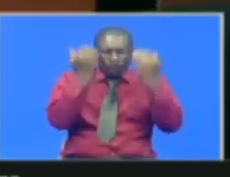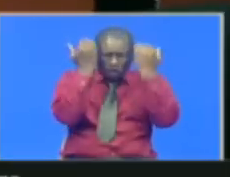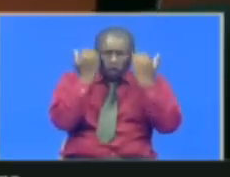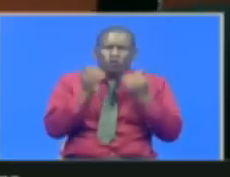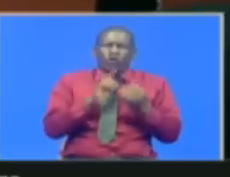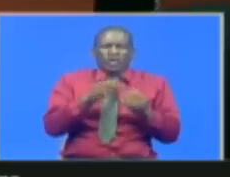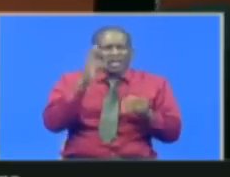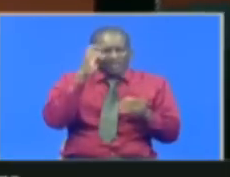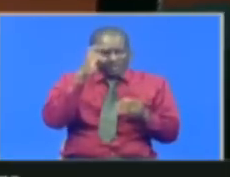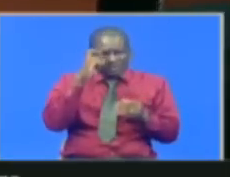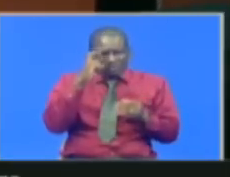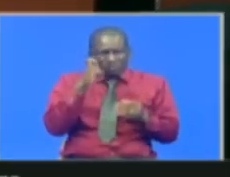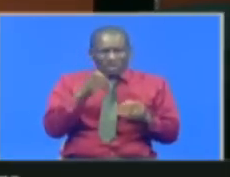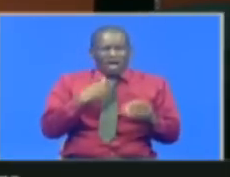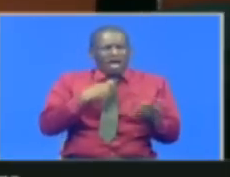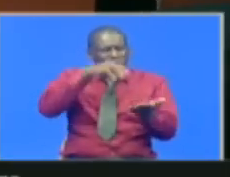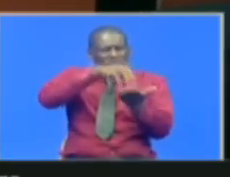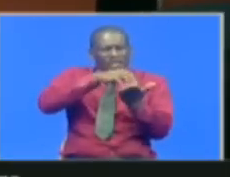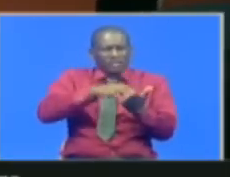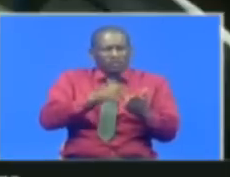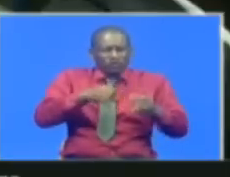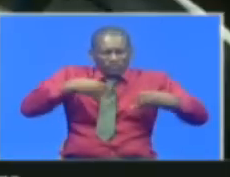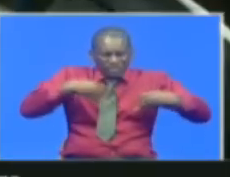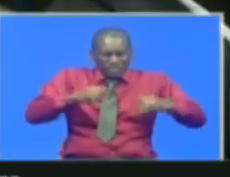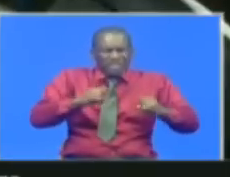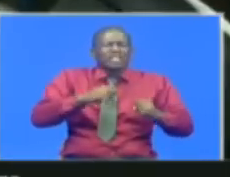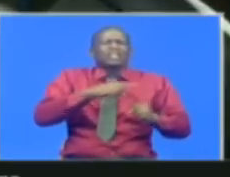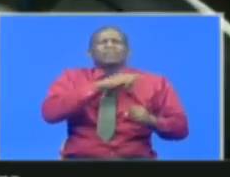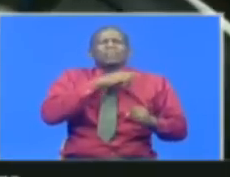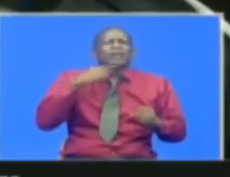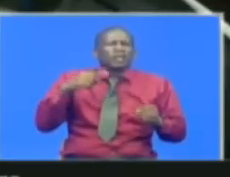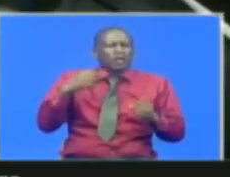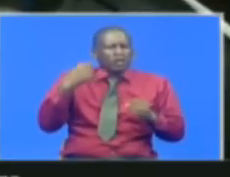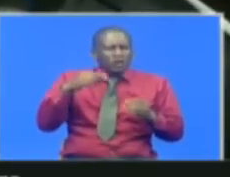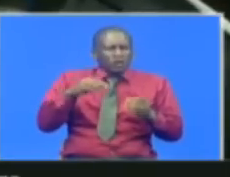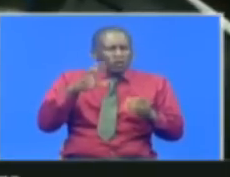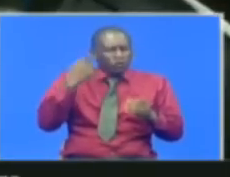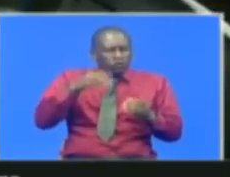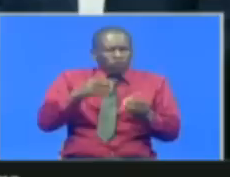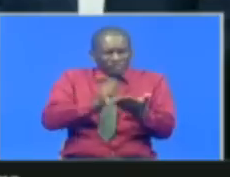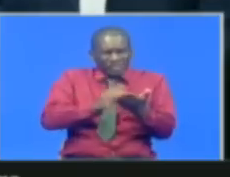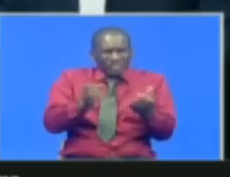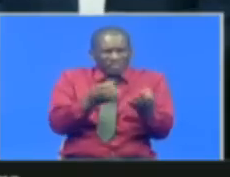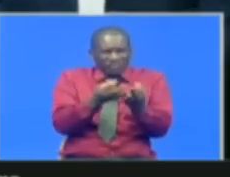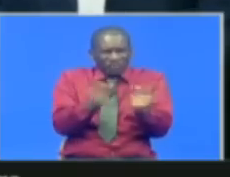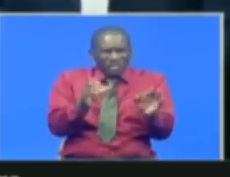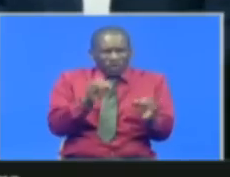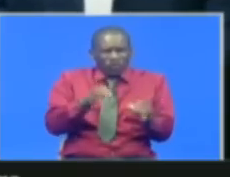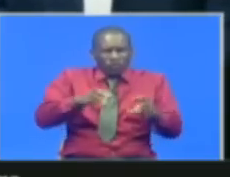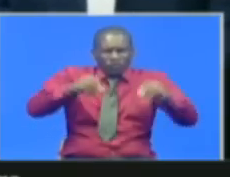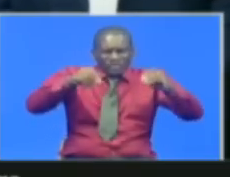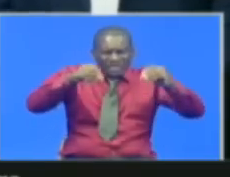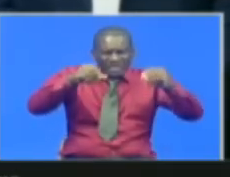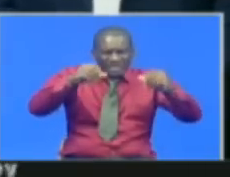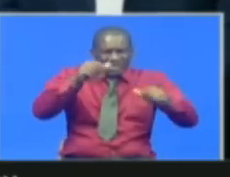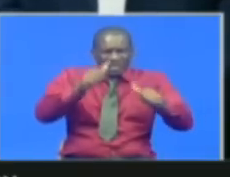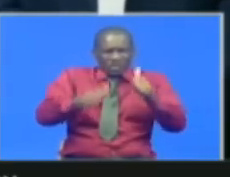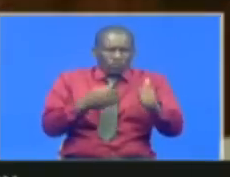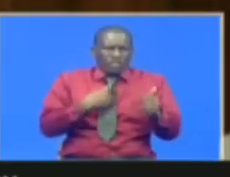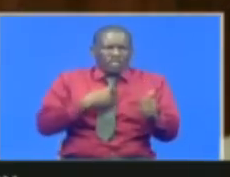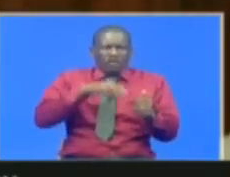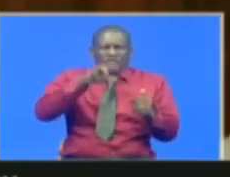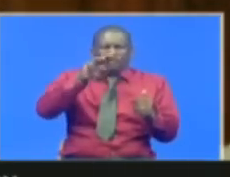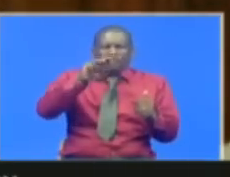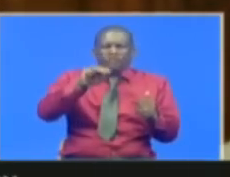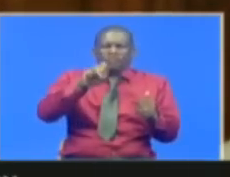persons are facing charges of attempted murder for signing off the release of fertilizer said to be laced with mercury to